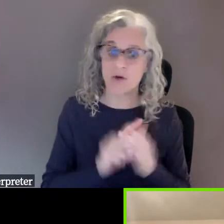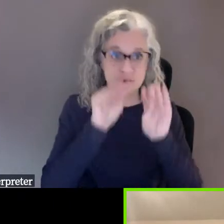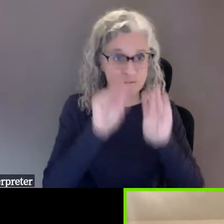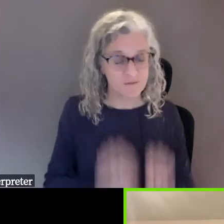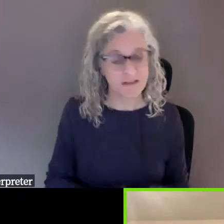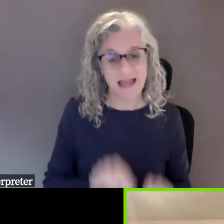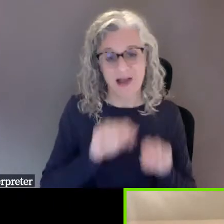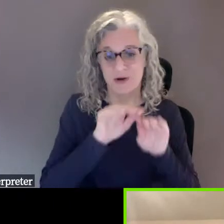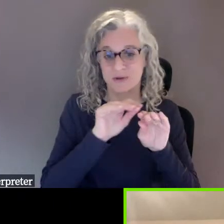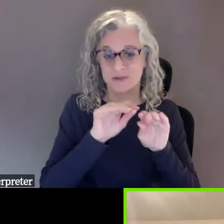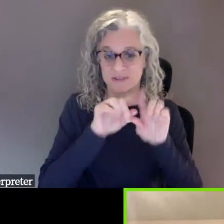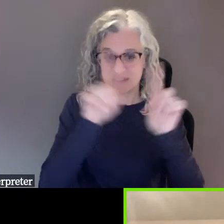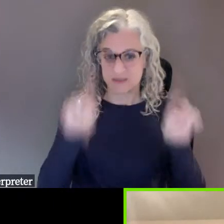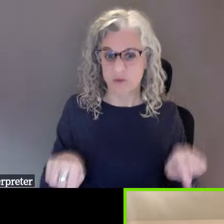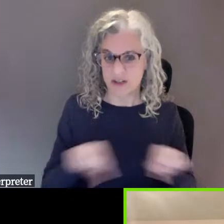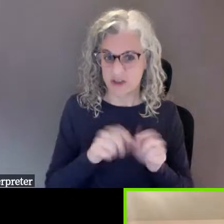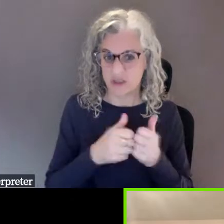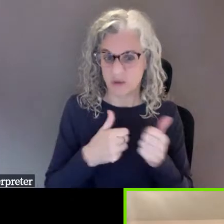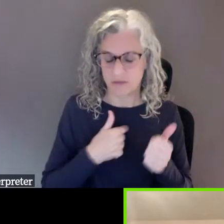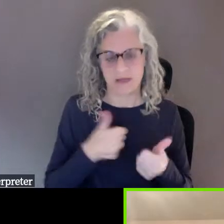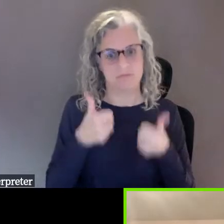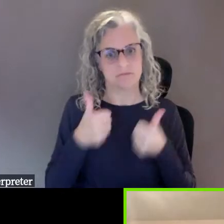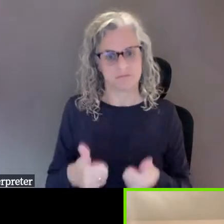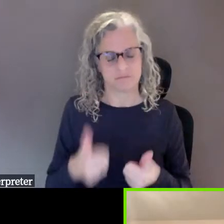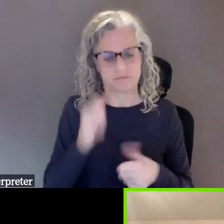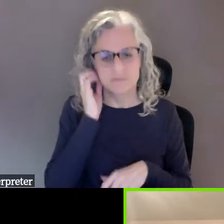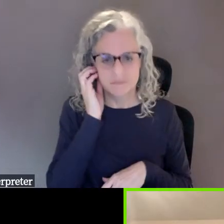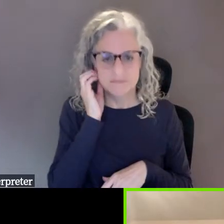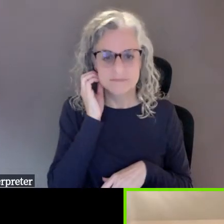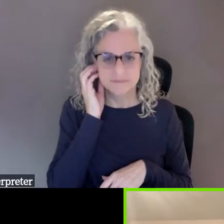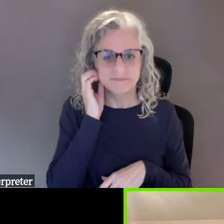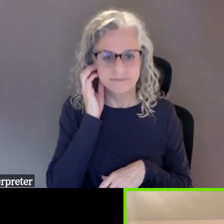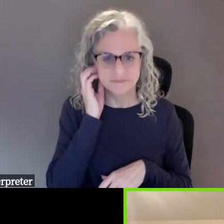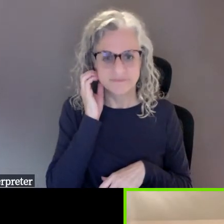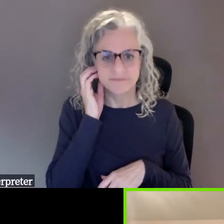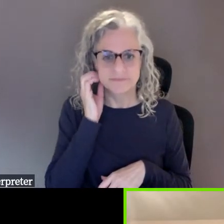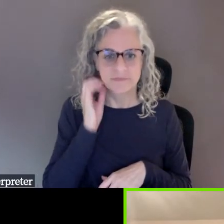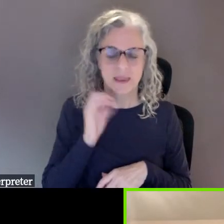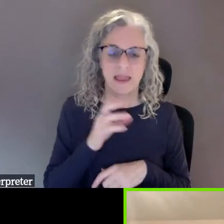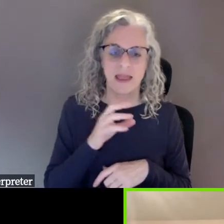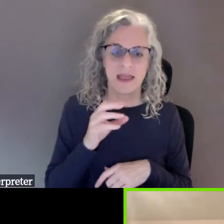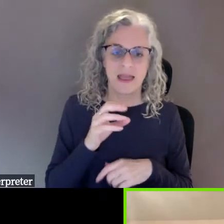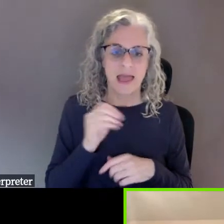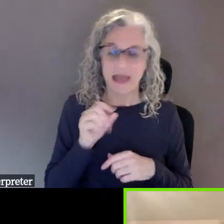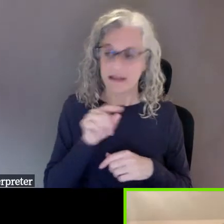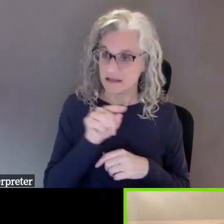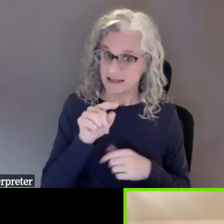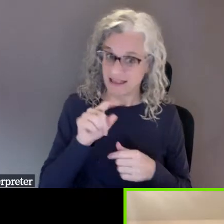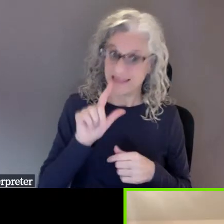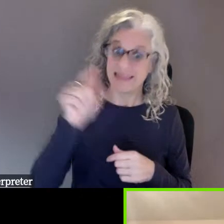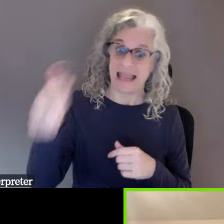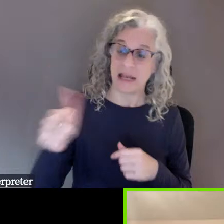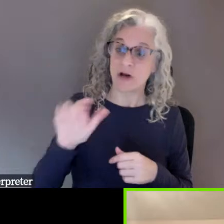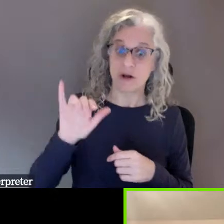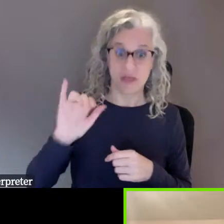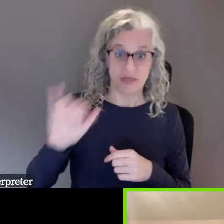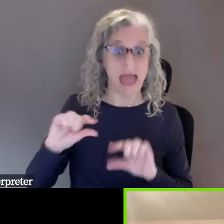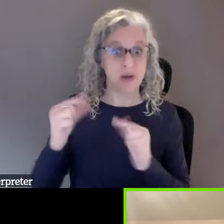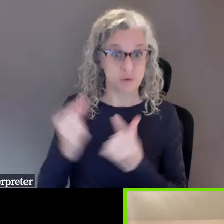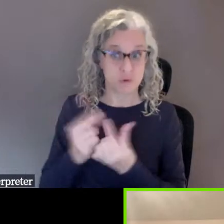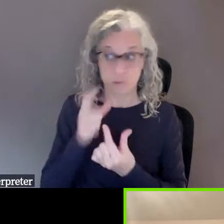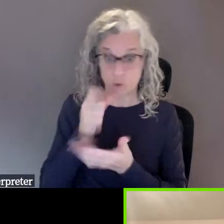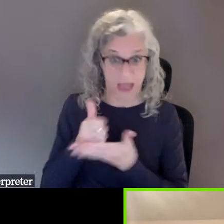so really mobilizing that kind of support, and also giving back when those groups have similar kinds of asks for you for their work, is, I